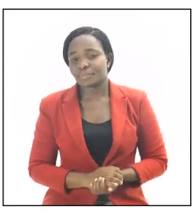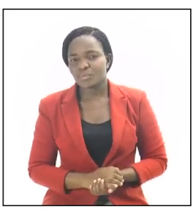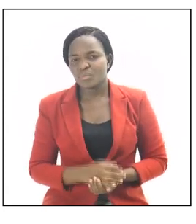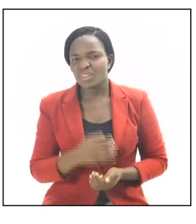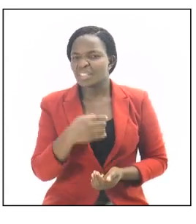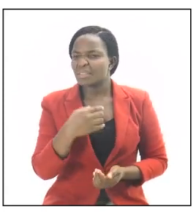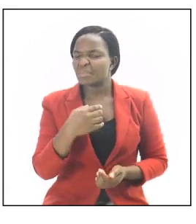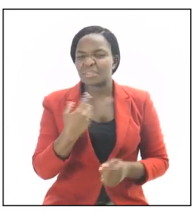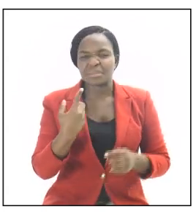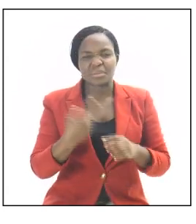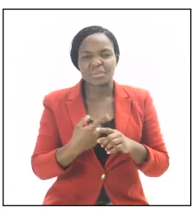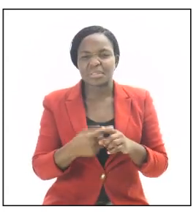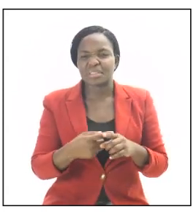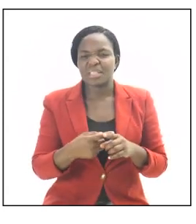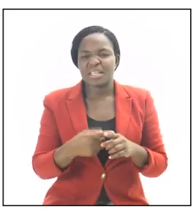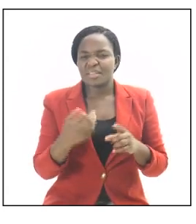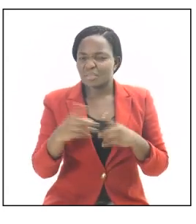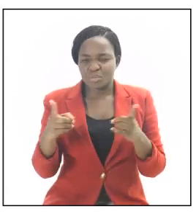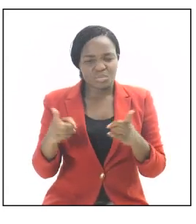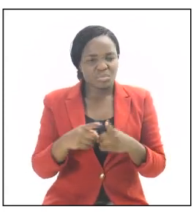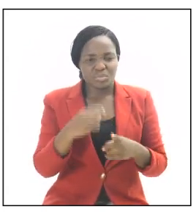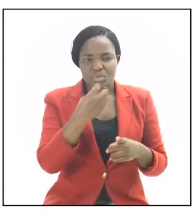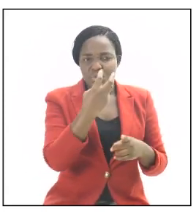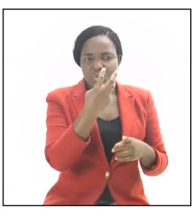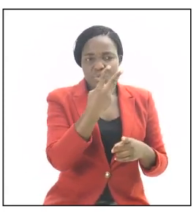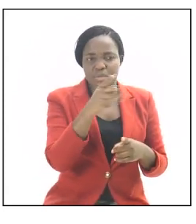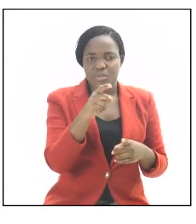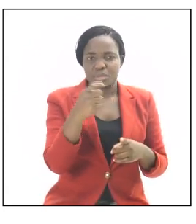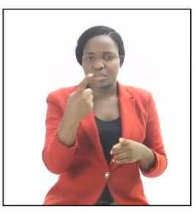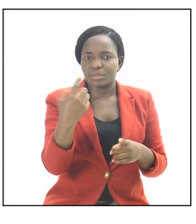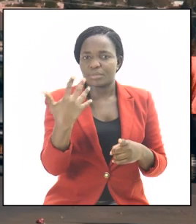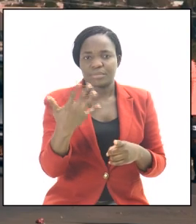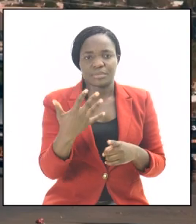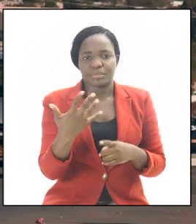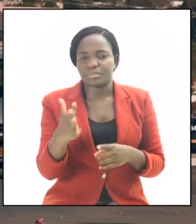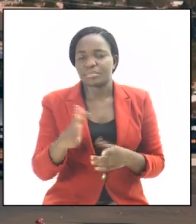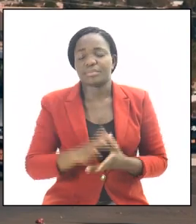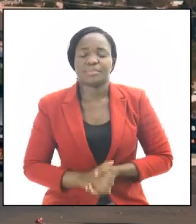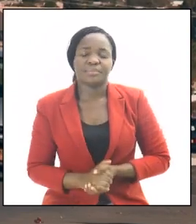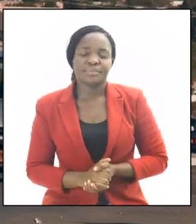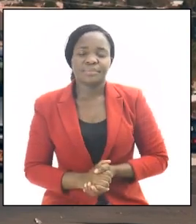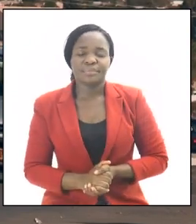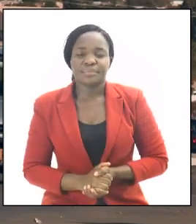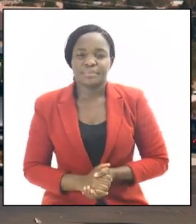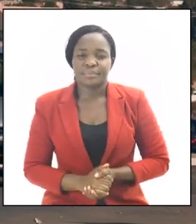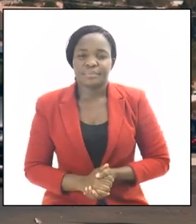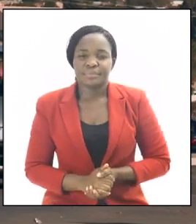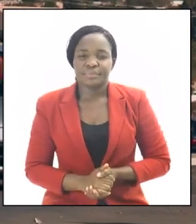3.14 is enough up to grade 10.